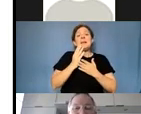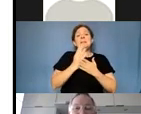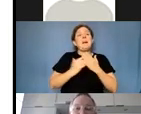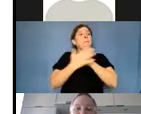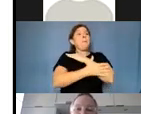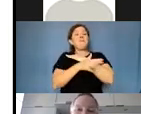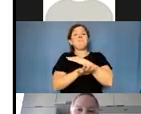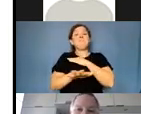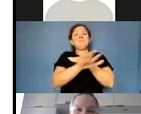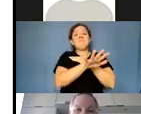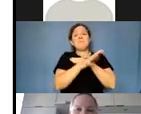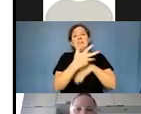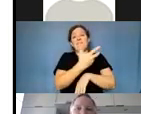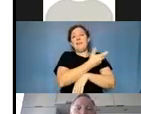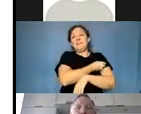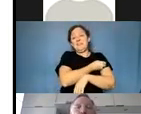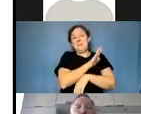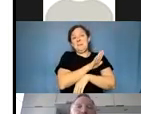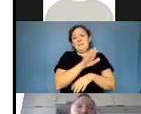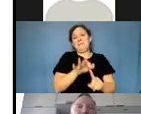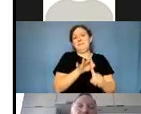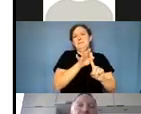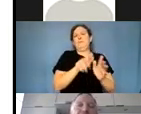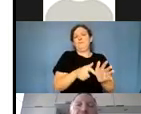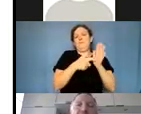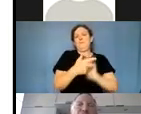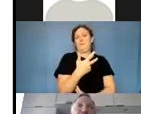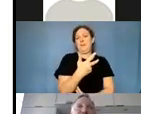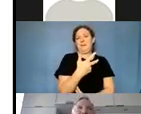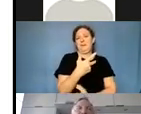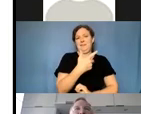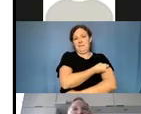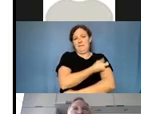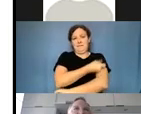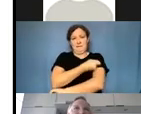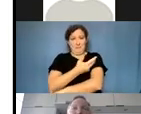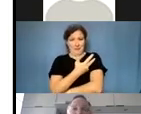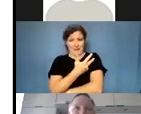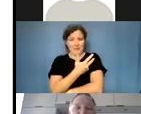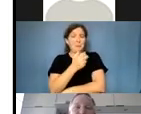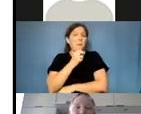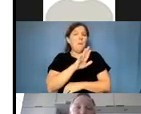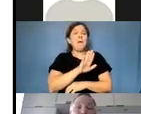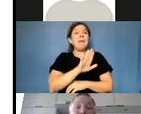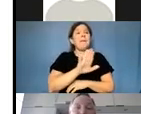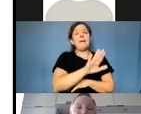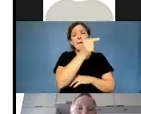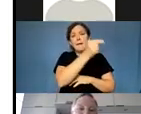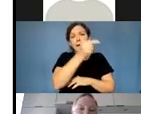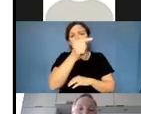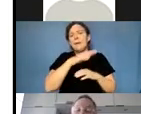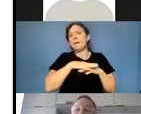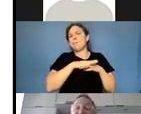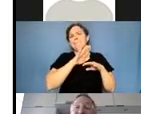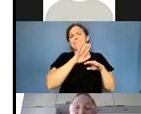that either require 3 doses or the the government or the body that gives